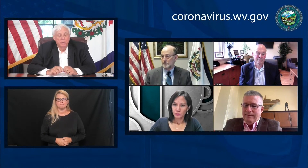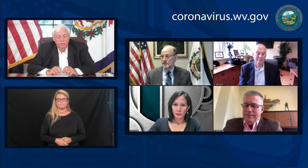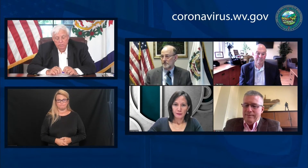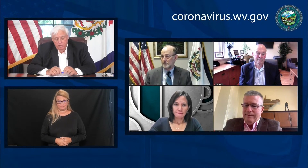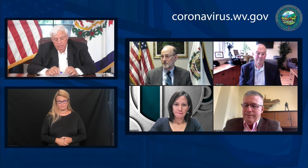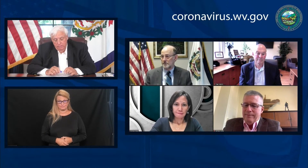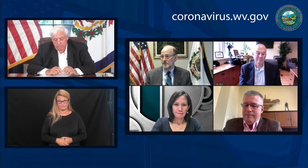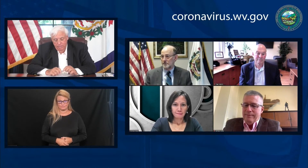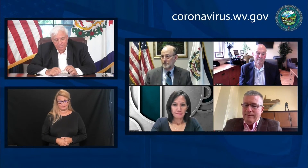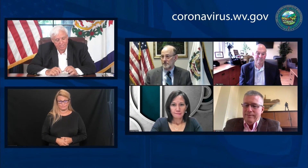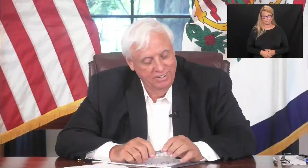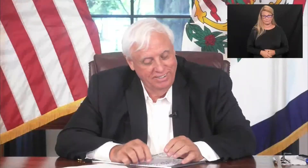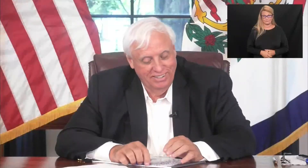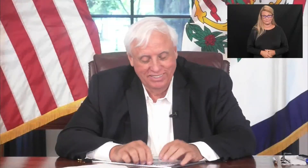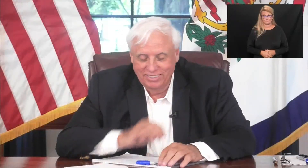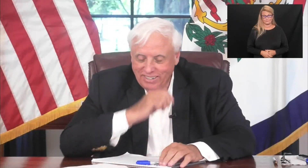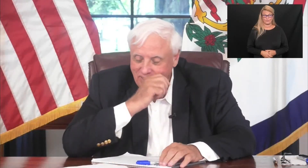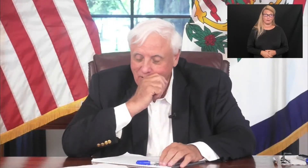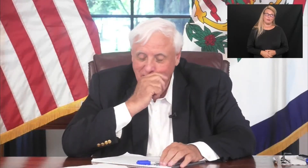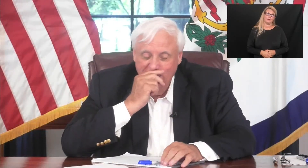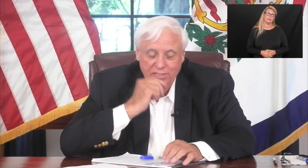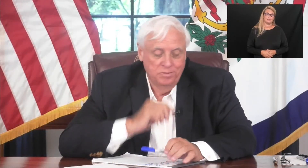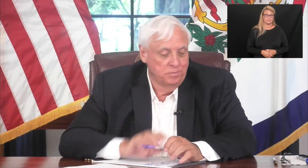Well, Paul,